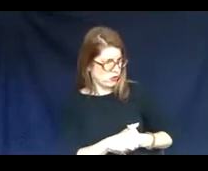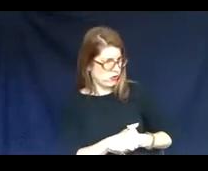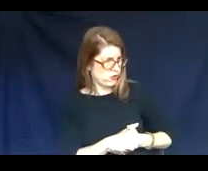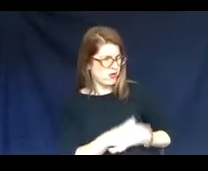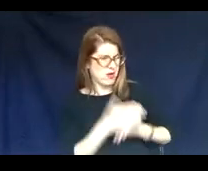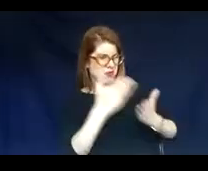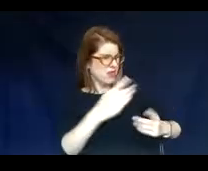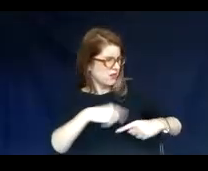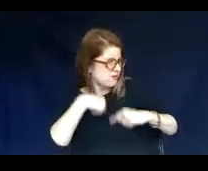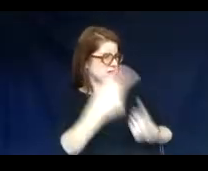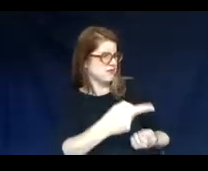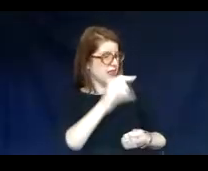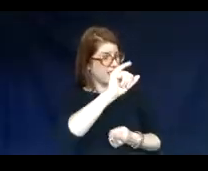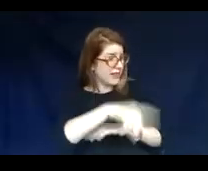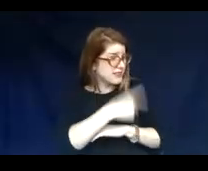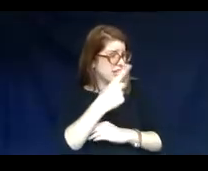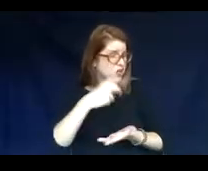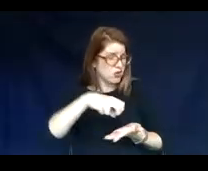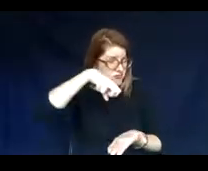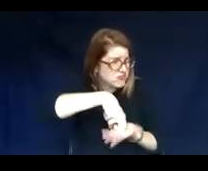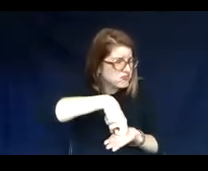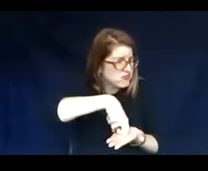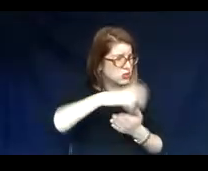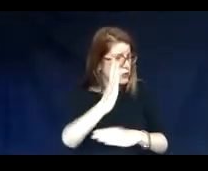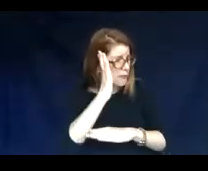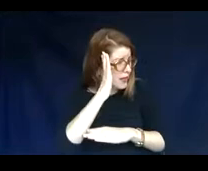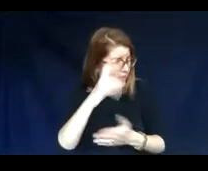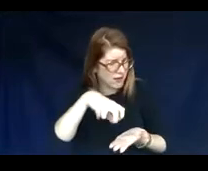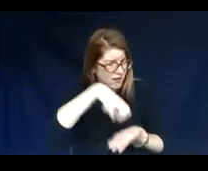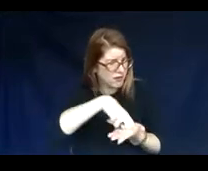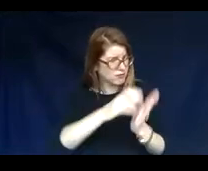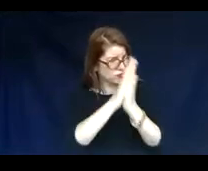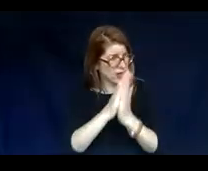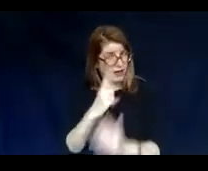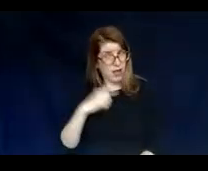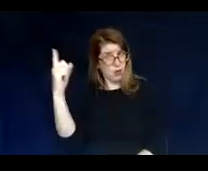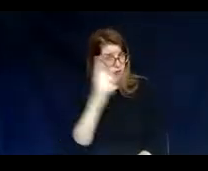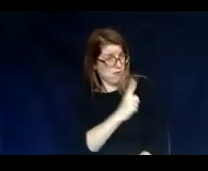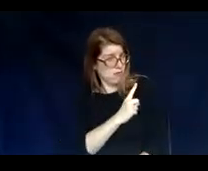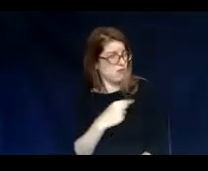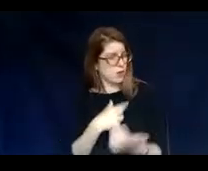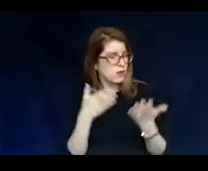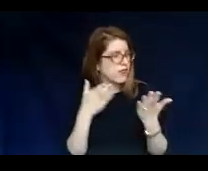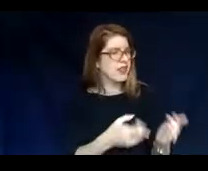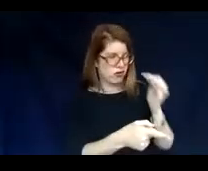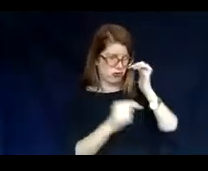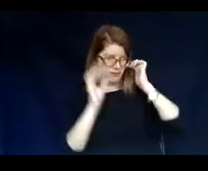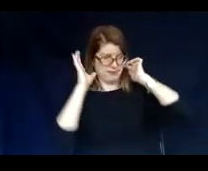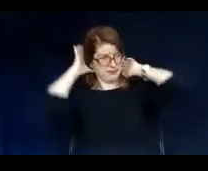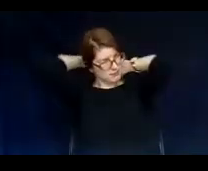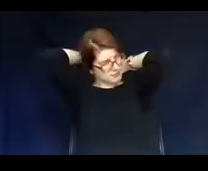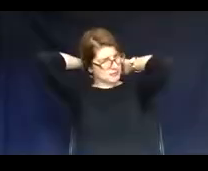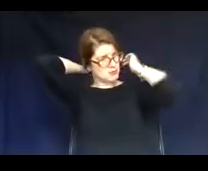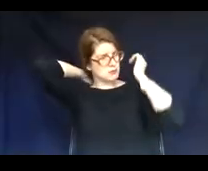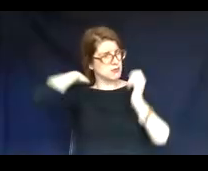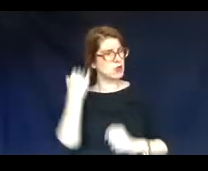day that you knelt on that bedside and prayed that I come in your heart. I was there. He said, in your